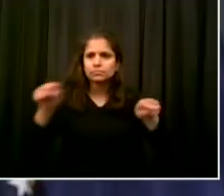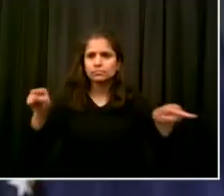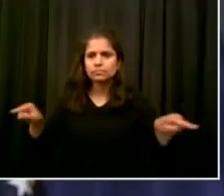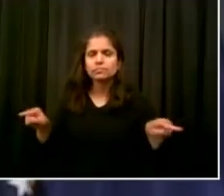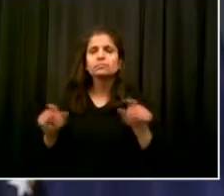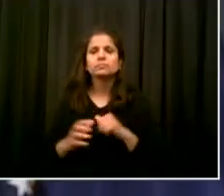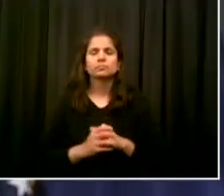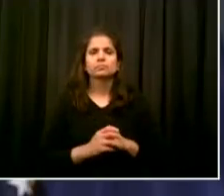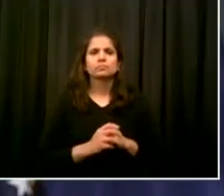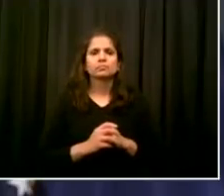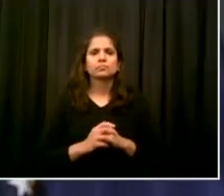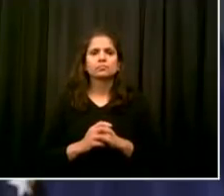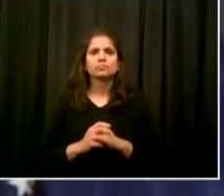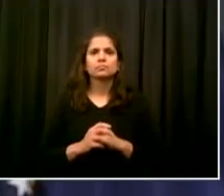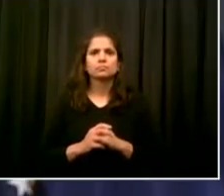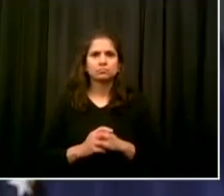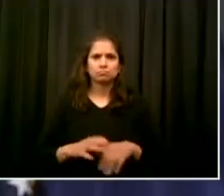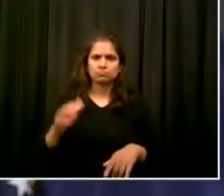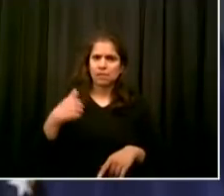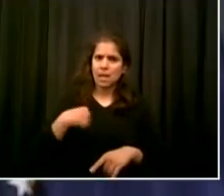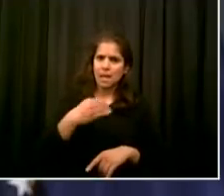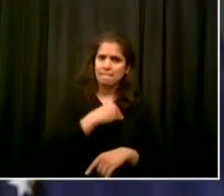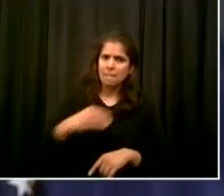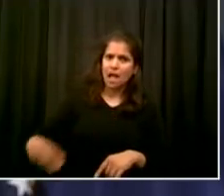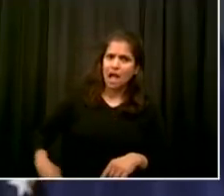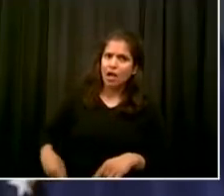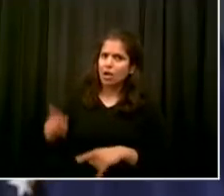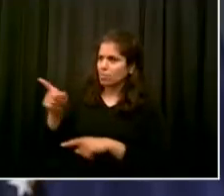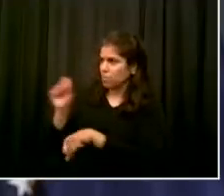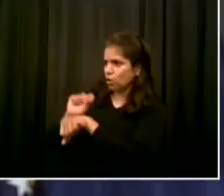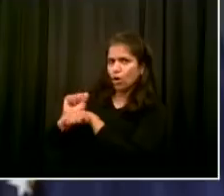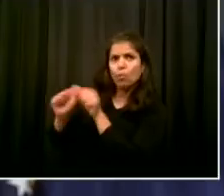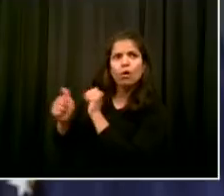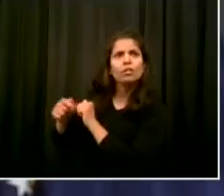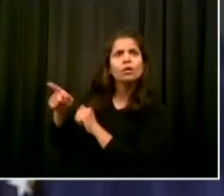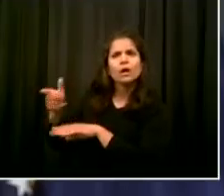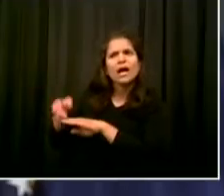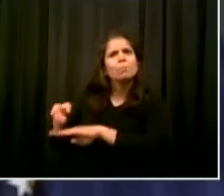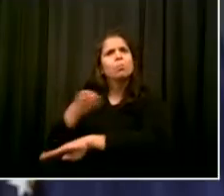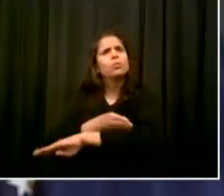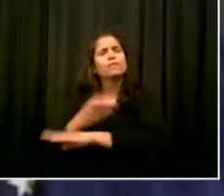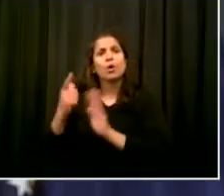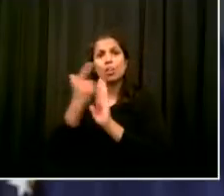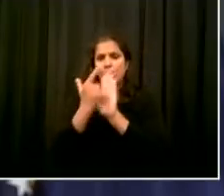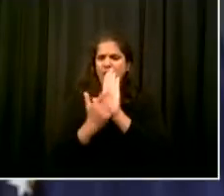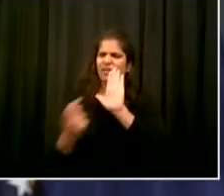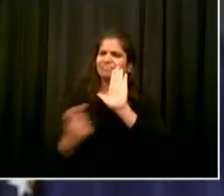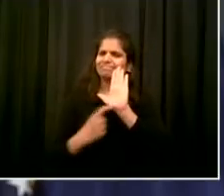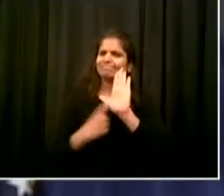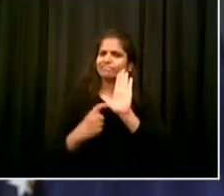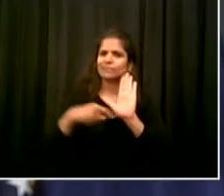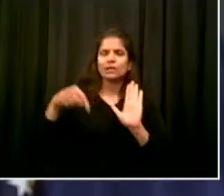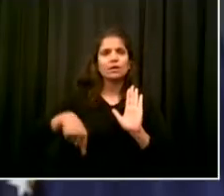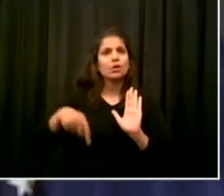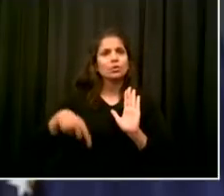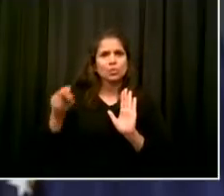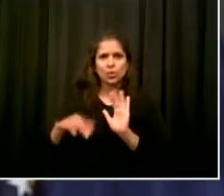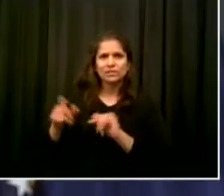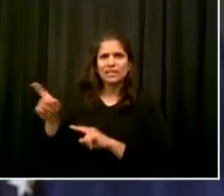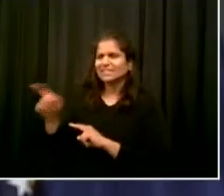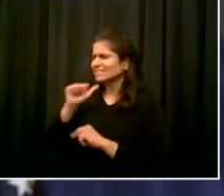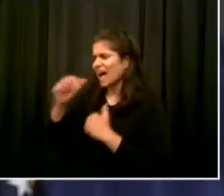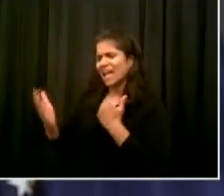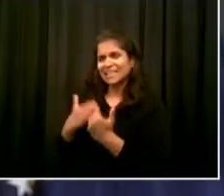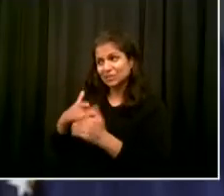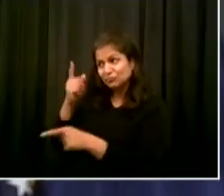that we have done, even with the law enforcement side, was never easy, right? And some of the work that you have seen, the lack of response that you've seen